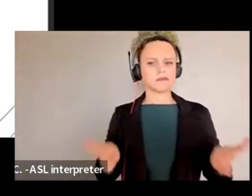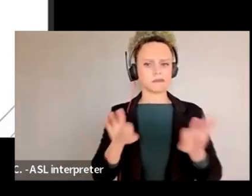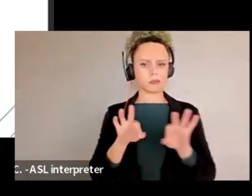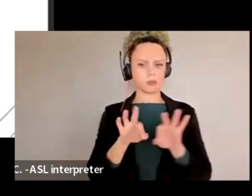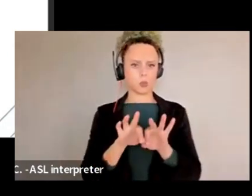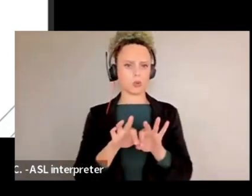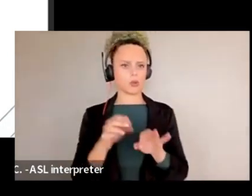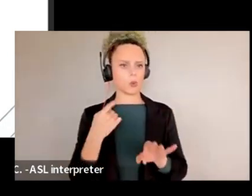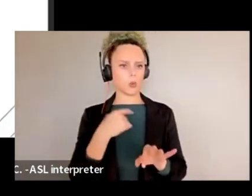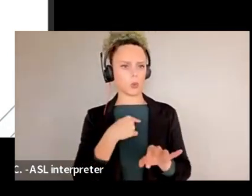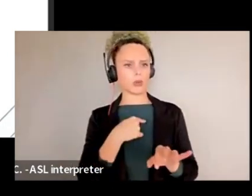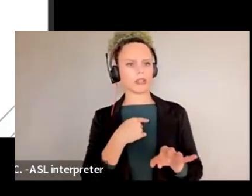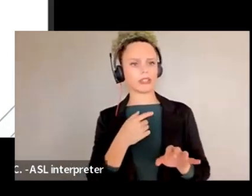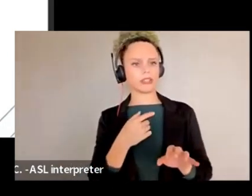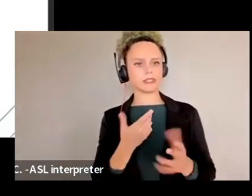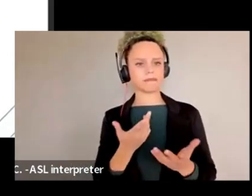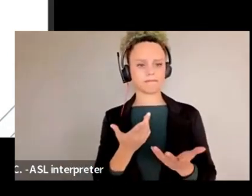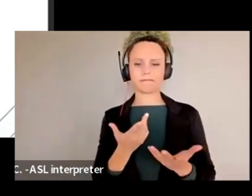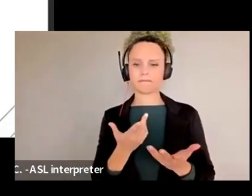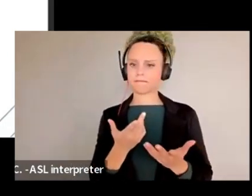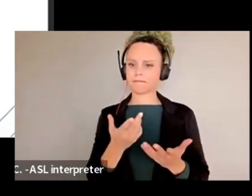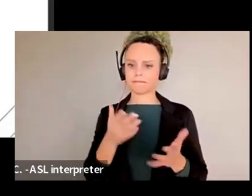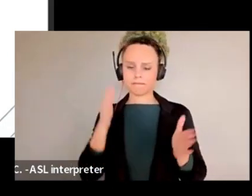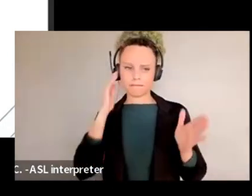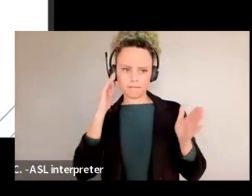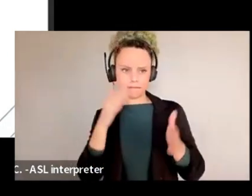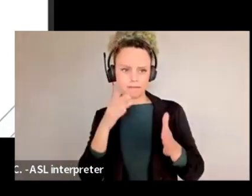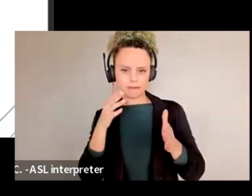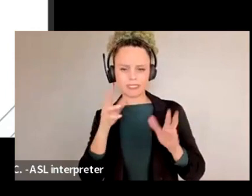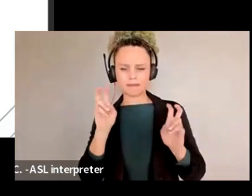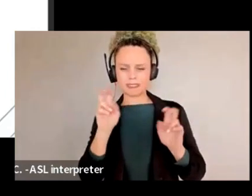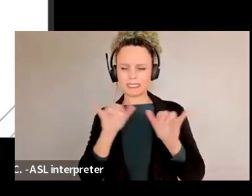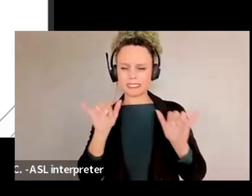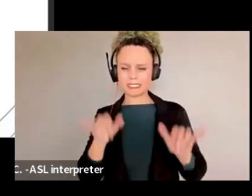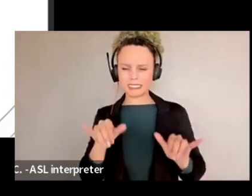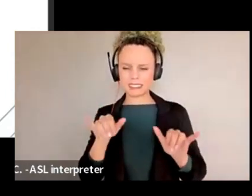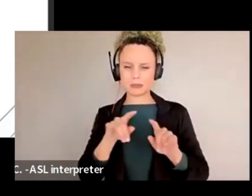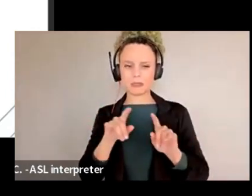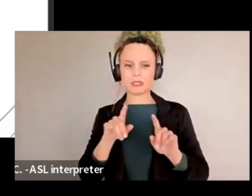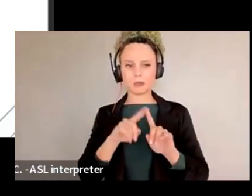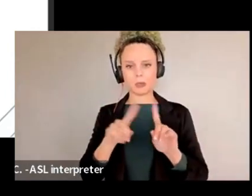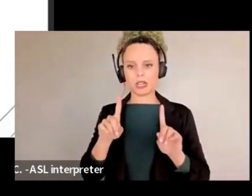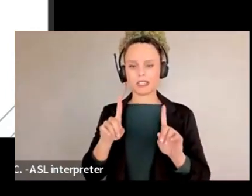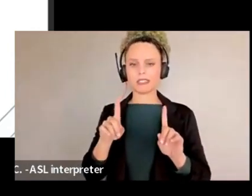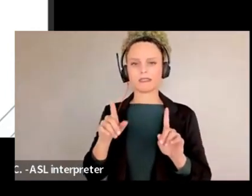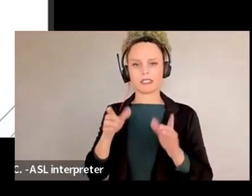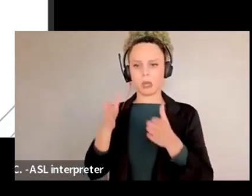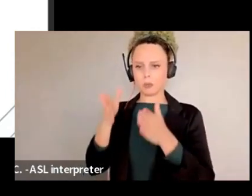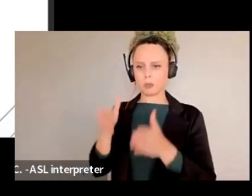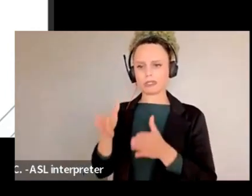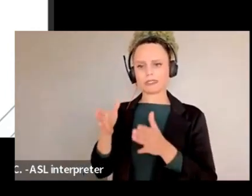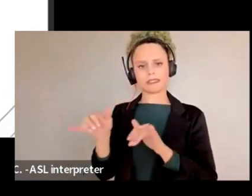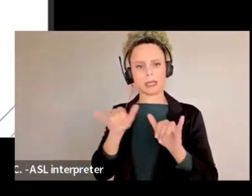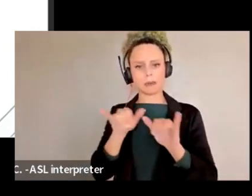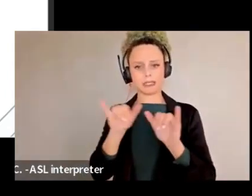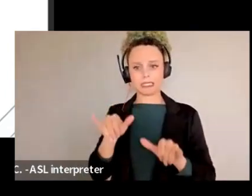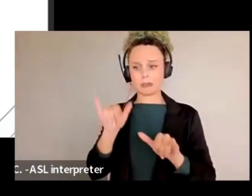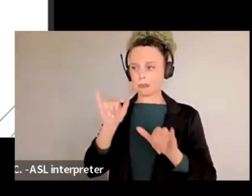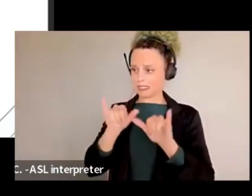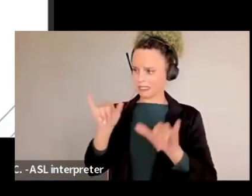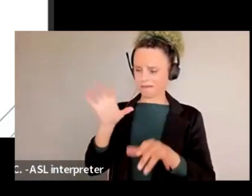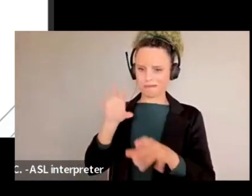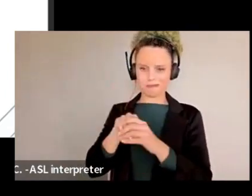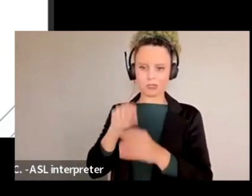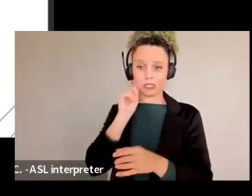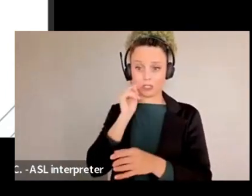said, with holisticness, I think we need to really make sure that we are treating the system, not just necessarily treating, but we